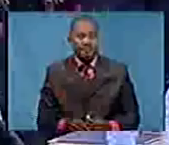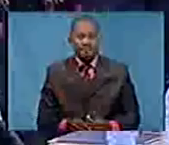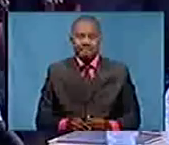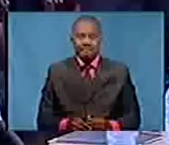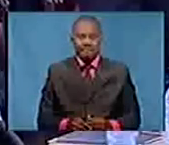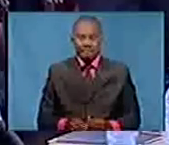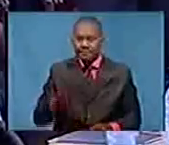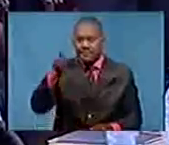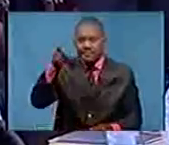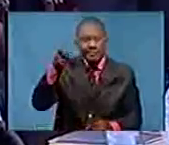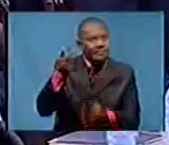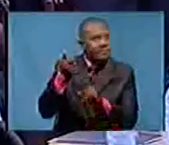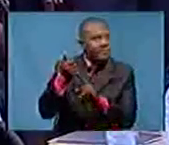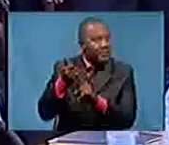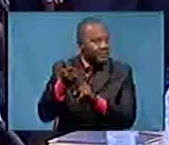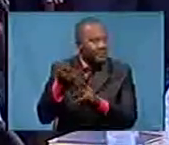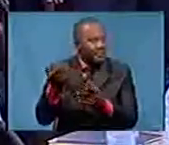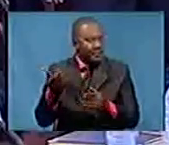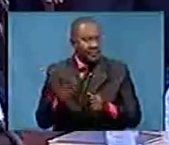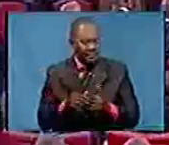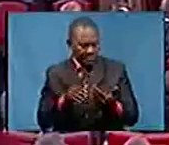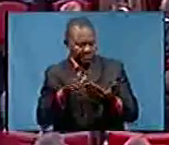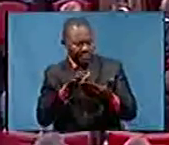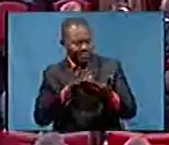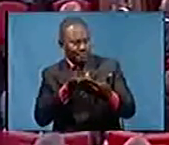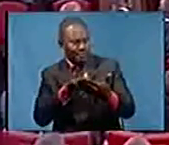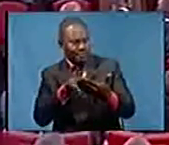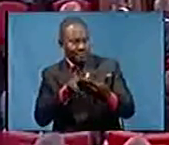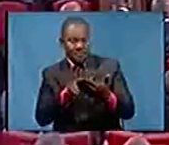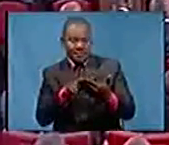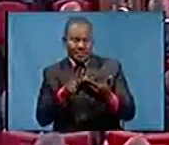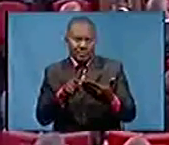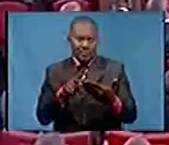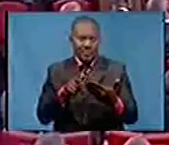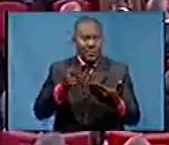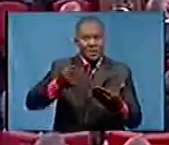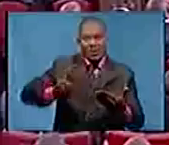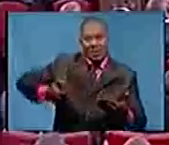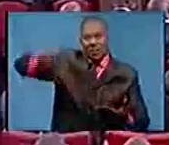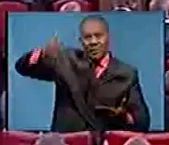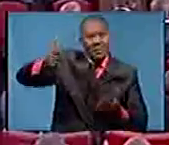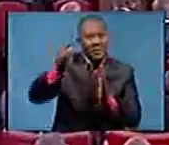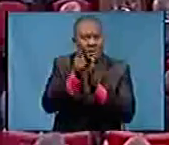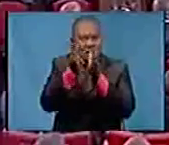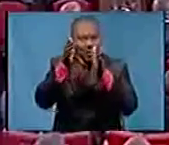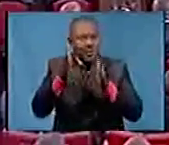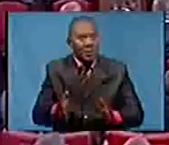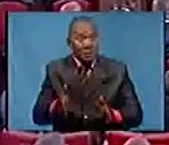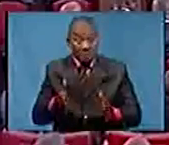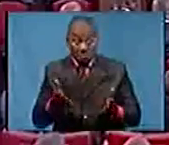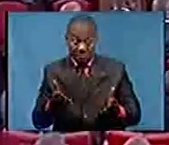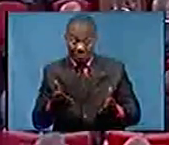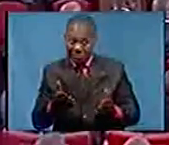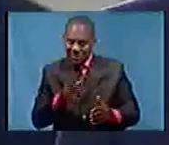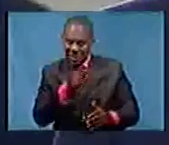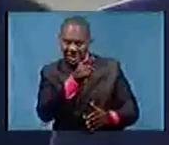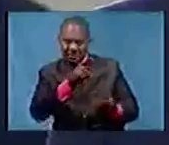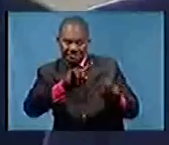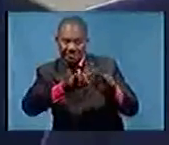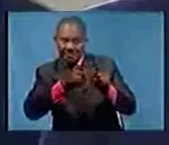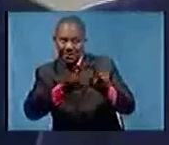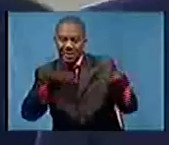his credentials, he's a fairly, very senior lawyer. If he's your mate, then he has